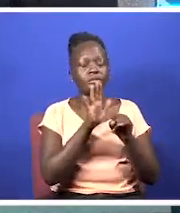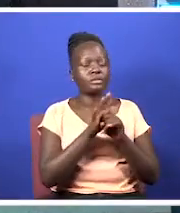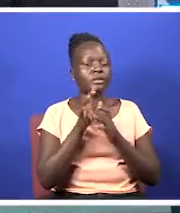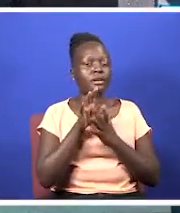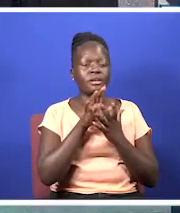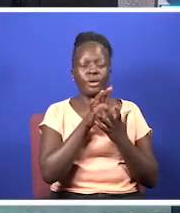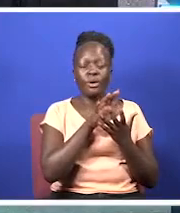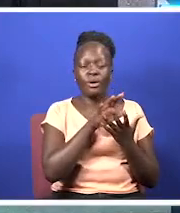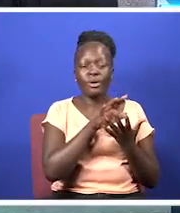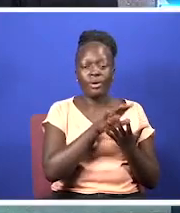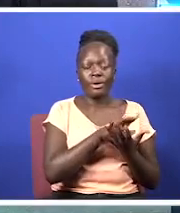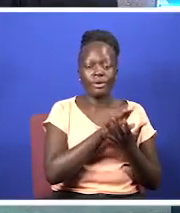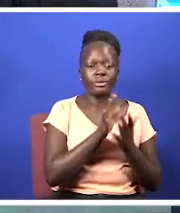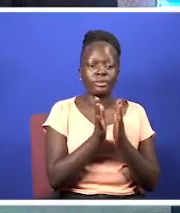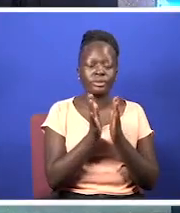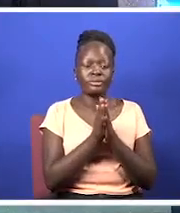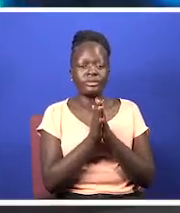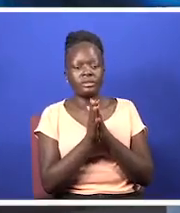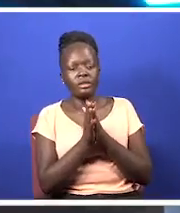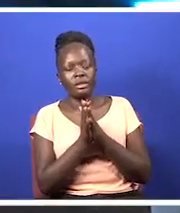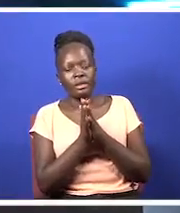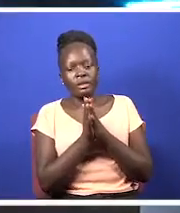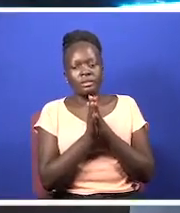I wanna run